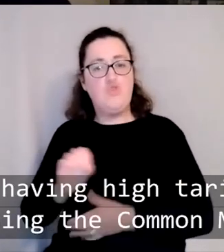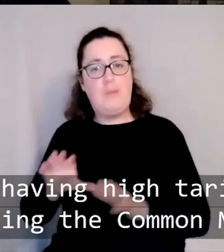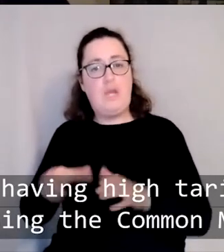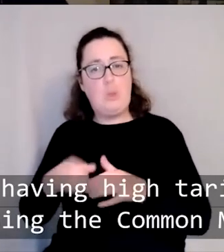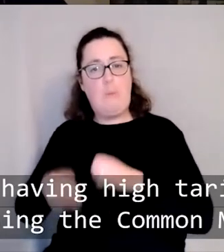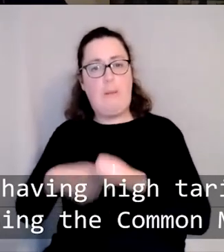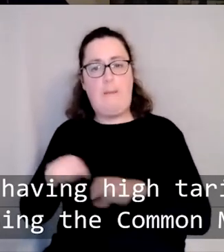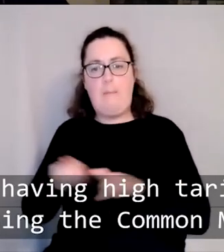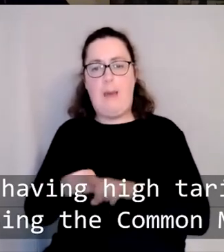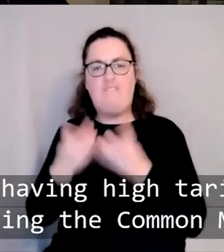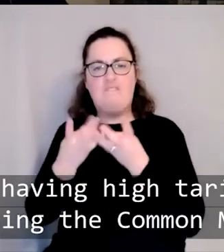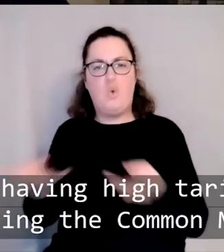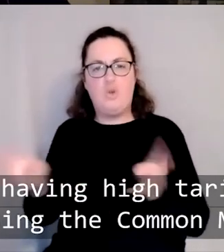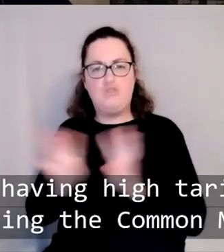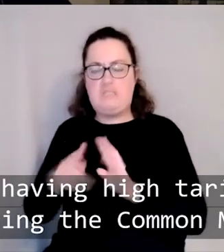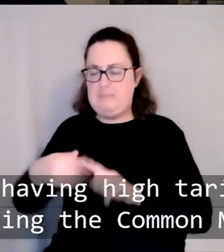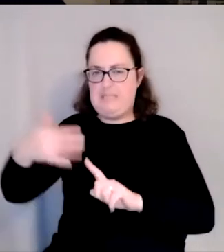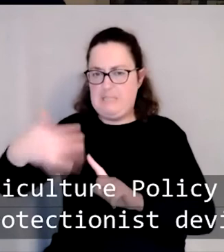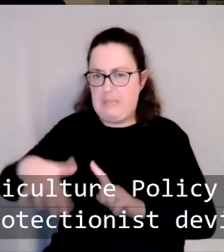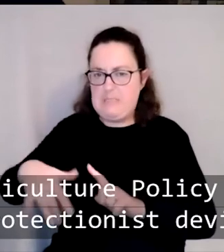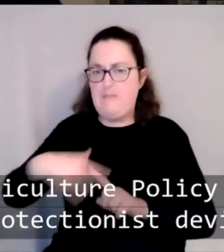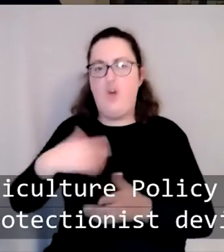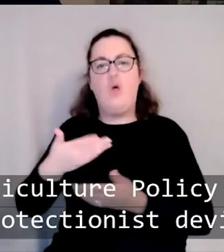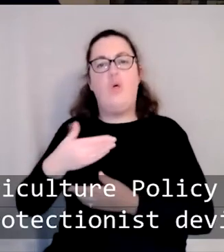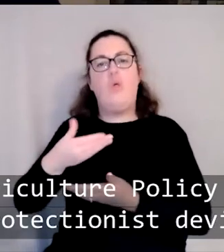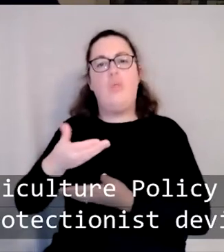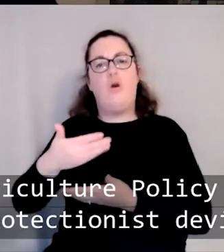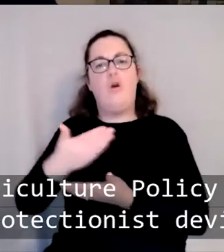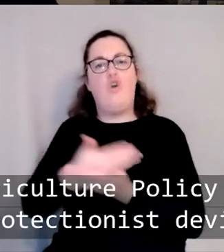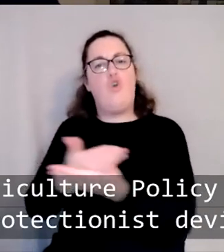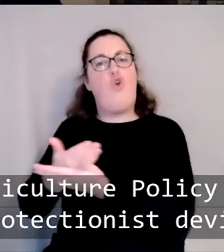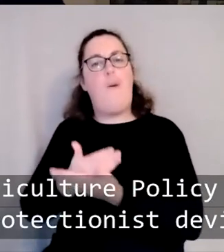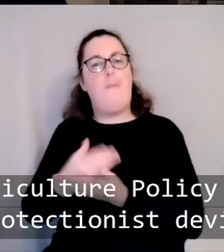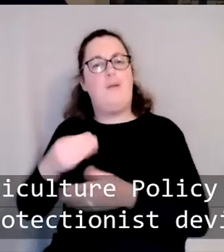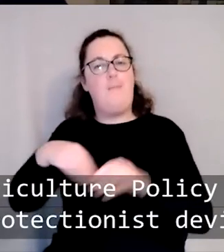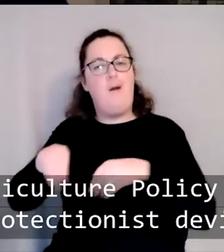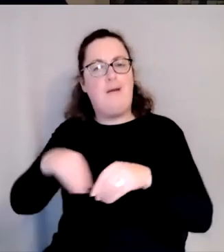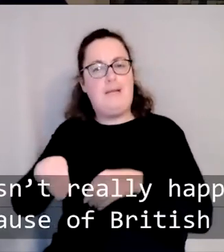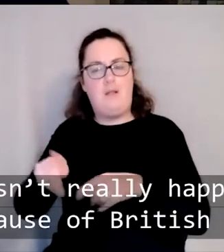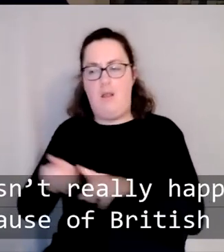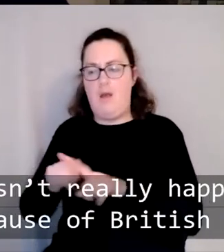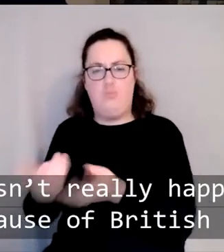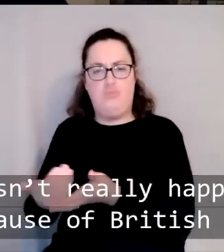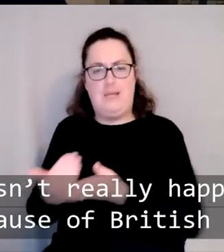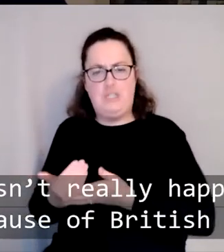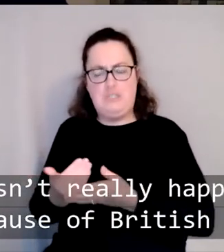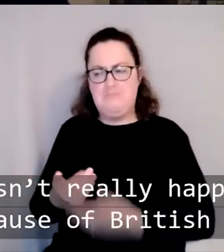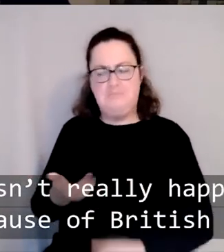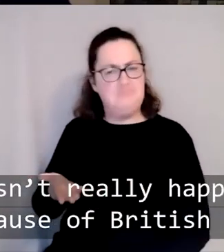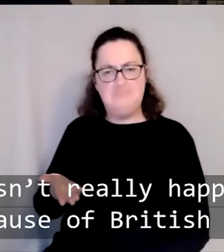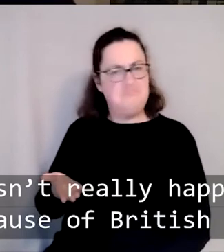fortress and having high tariffs and using the common market agricultural policy as a protectionist device. It doesn't really